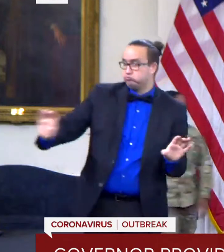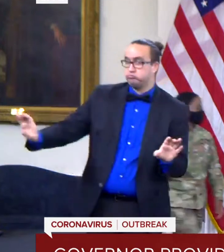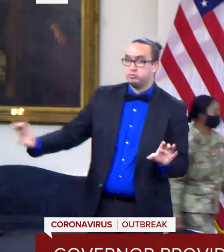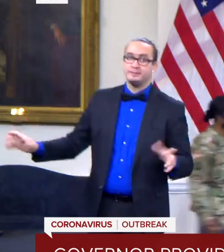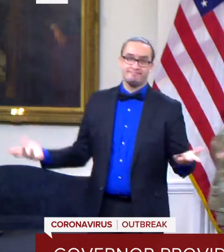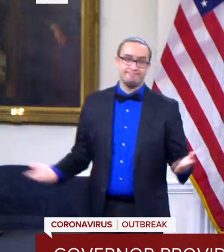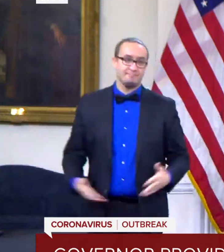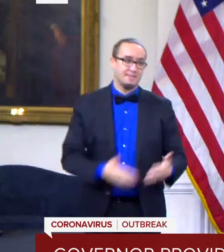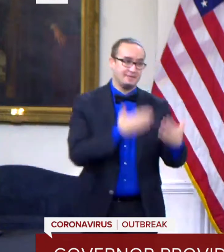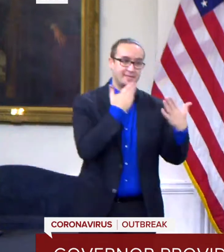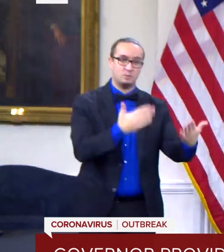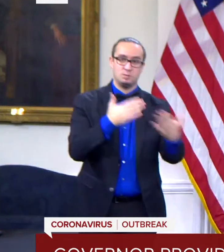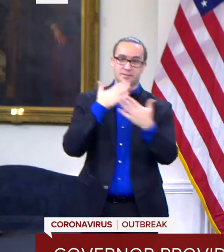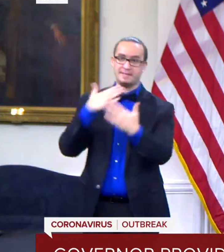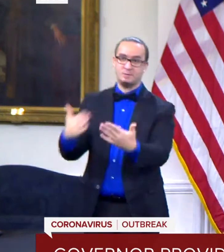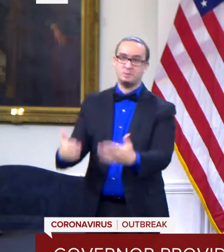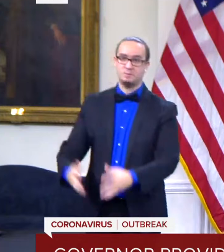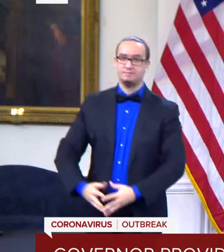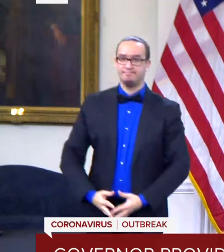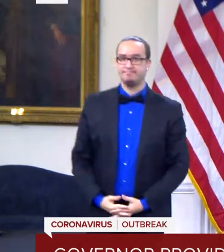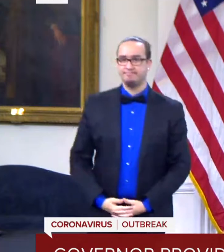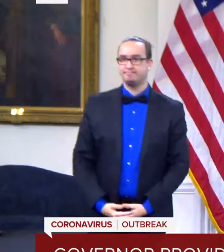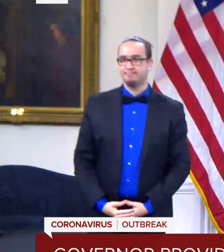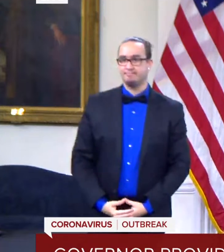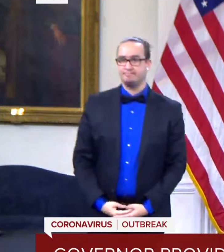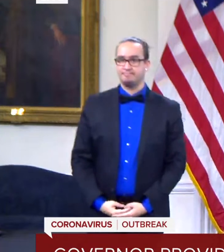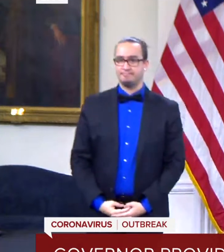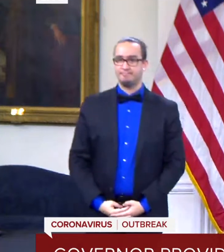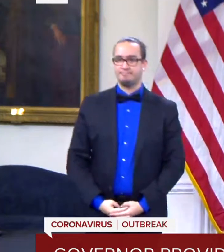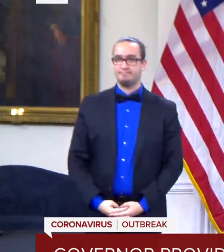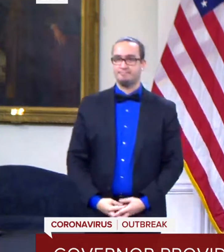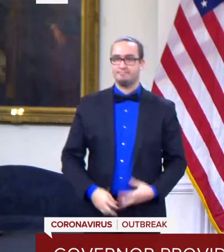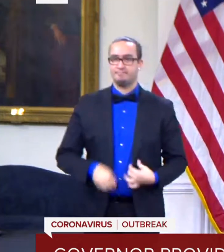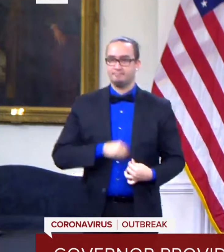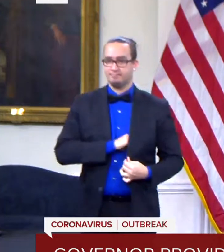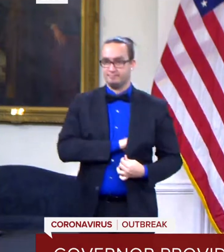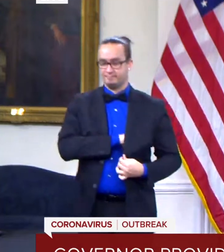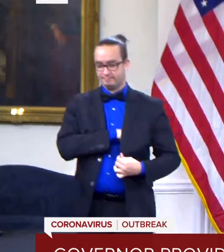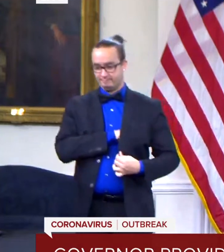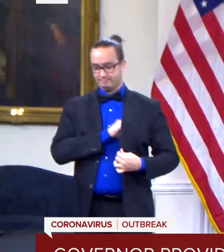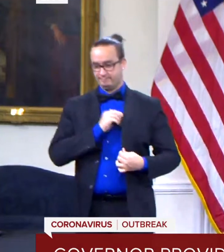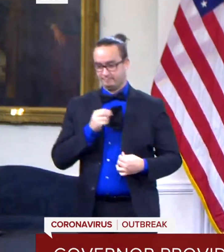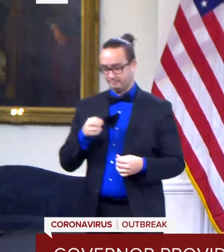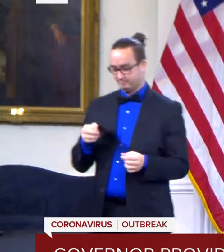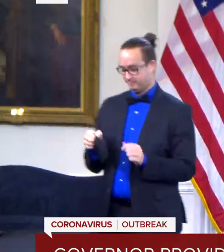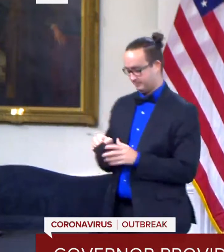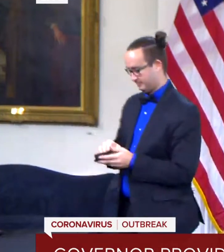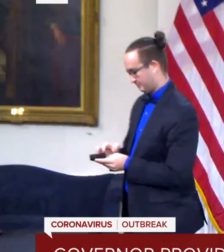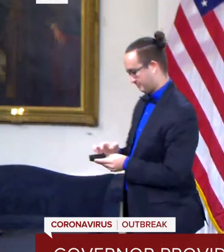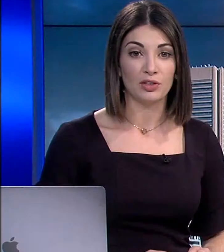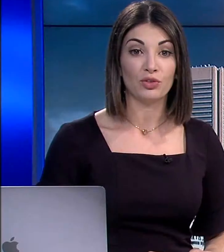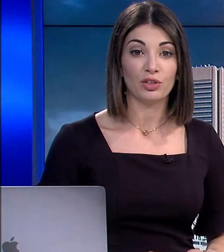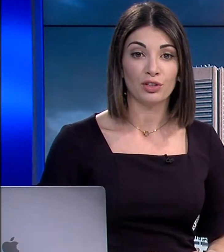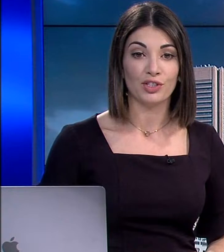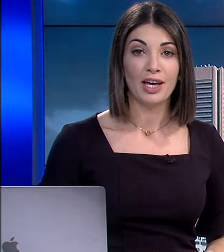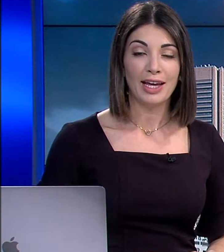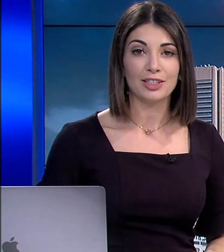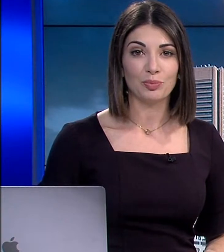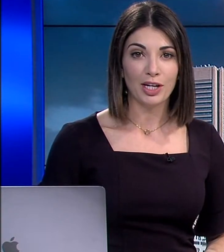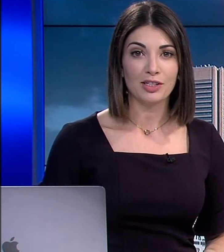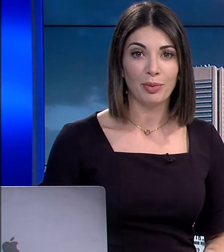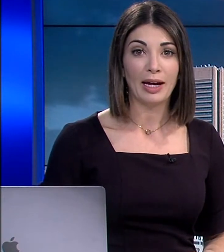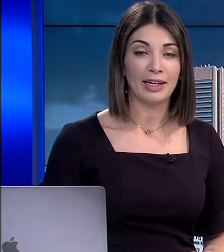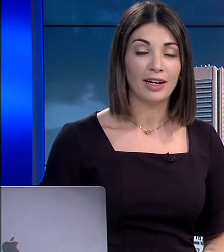All right, you just heard from Governor Hogan, Lieutenant Governor, and General Burkhead on vaccine equity. Governor Hogan there responding to